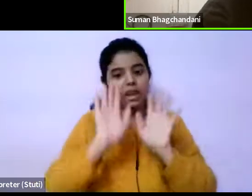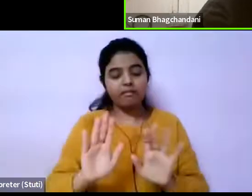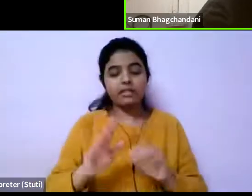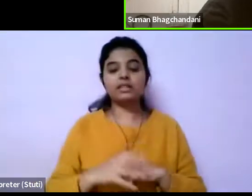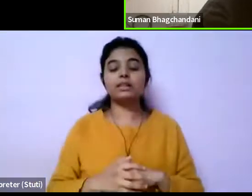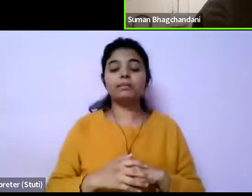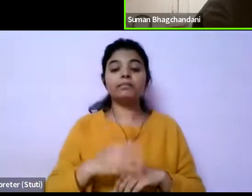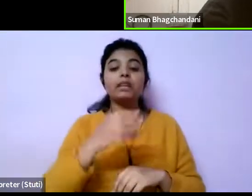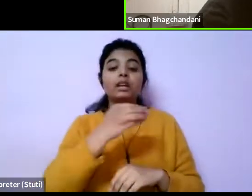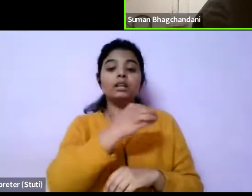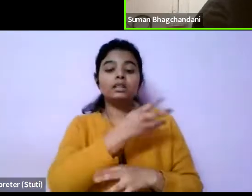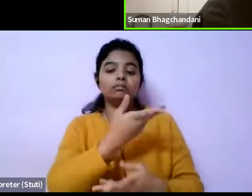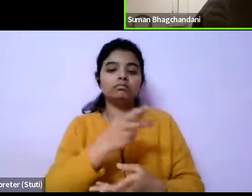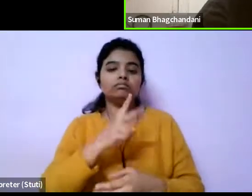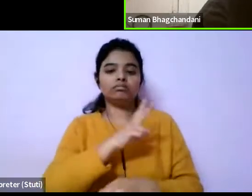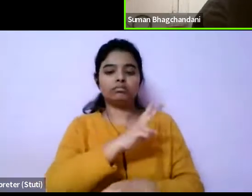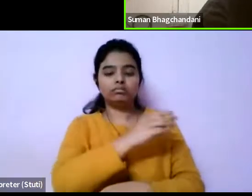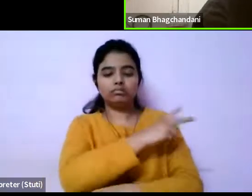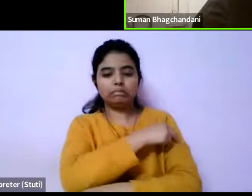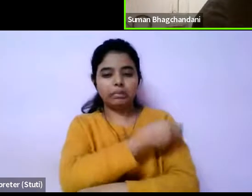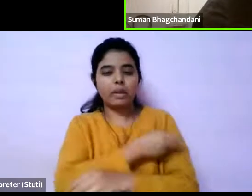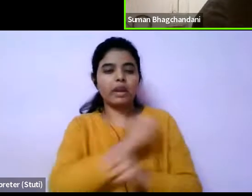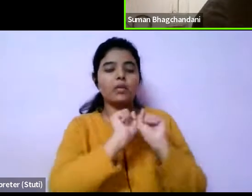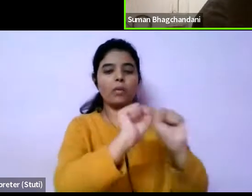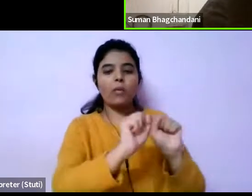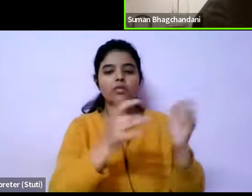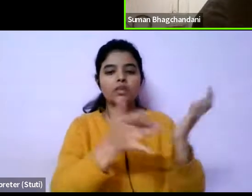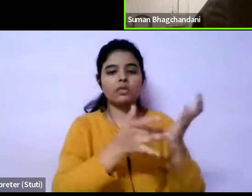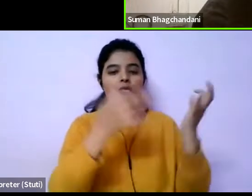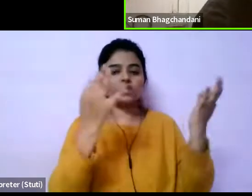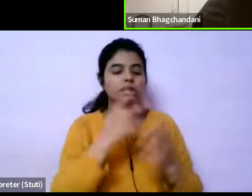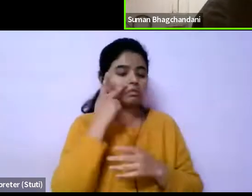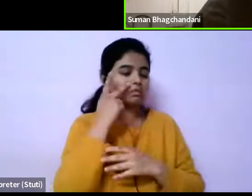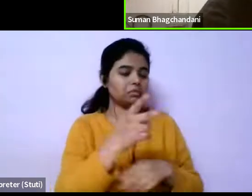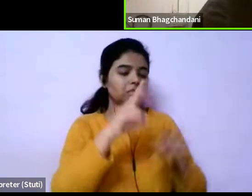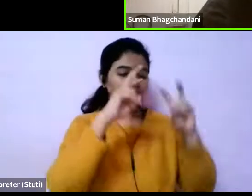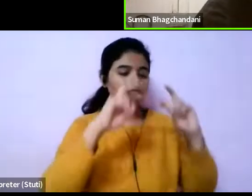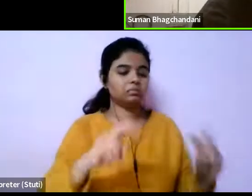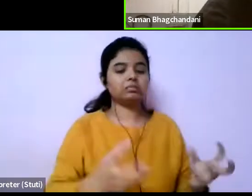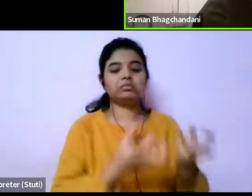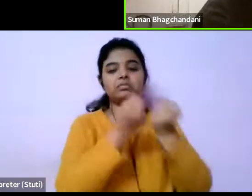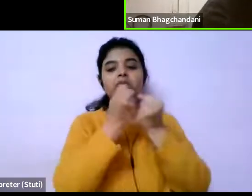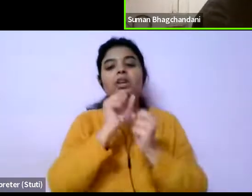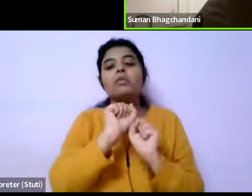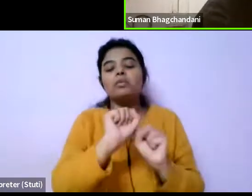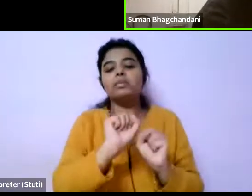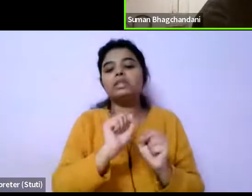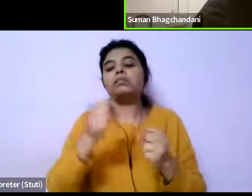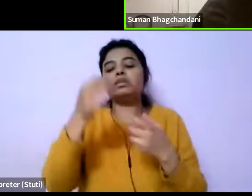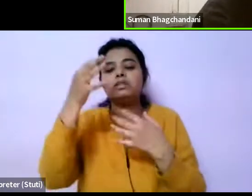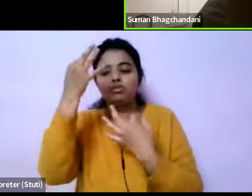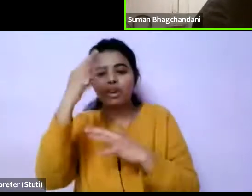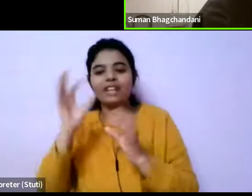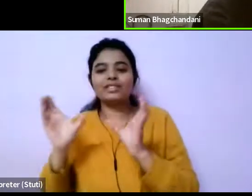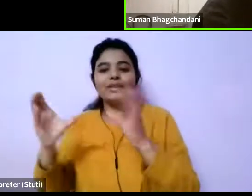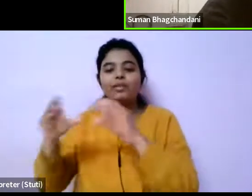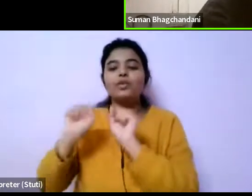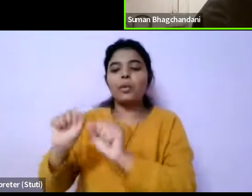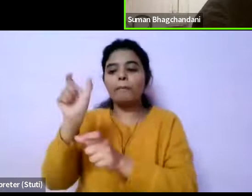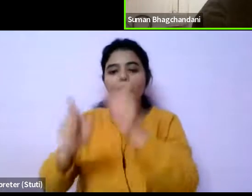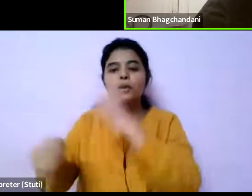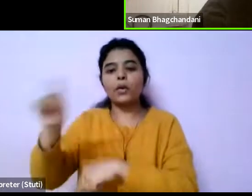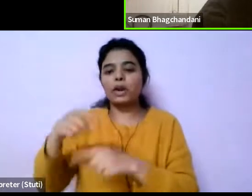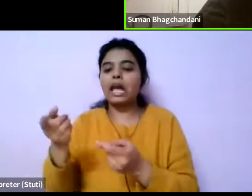biomedical studies do not gain attention outside the medical fraternity, and a relative silence is maintained in the dance community as well. It